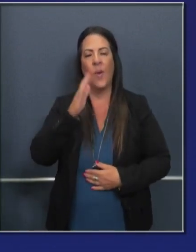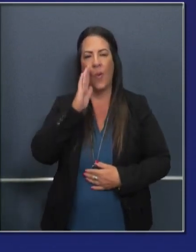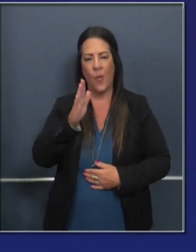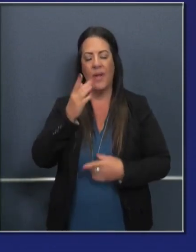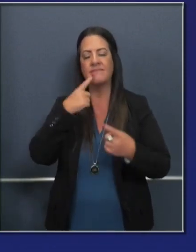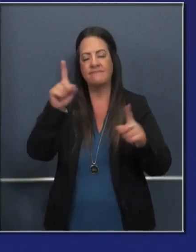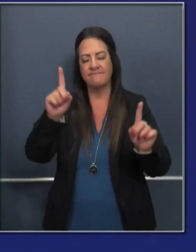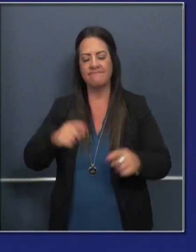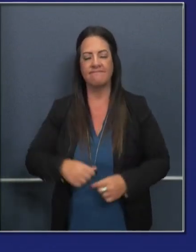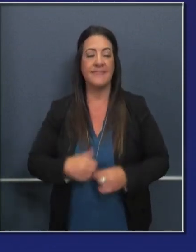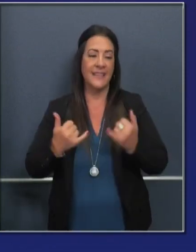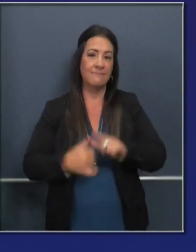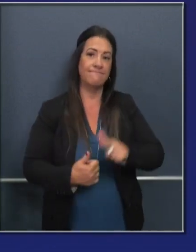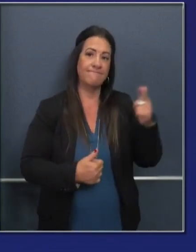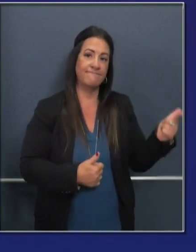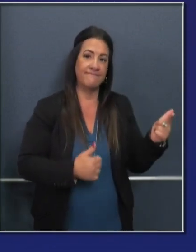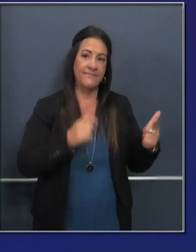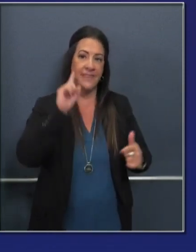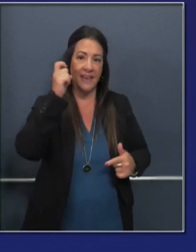back to you, Governor.